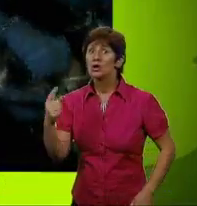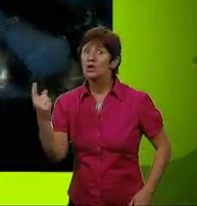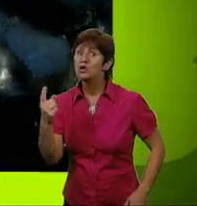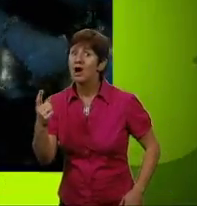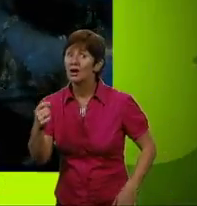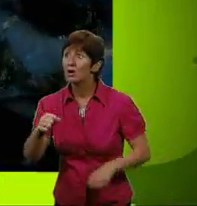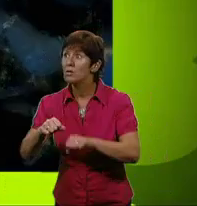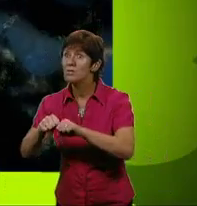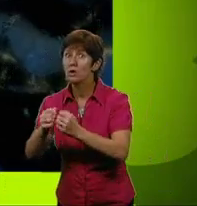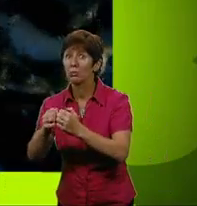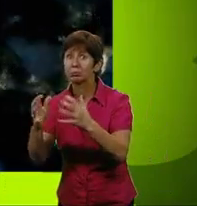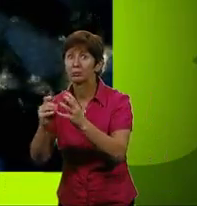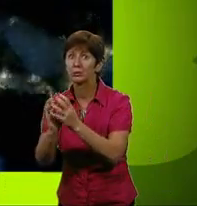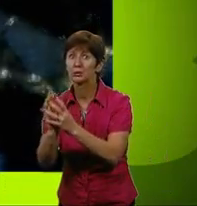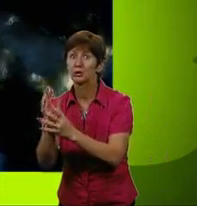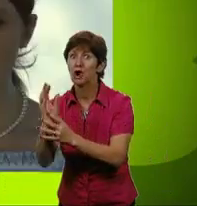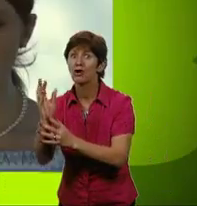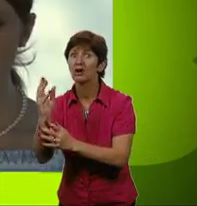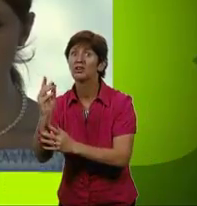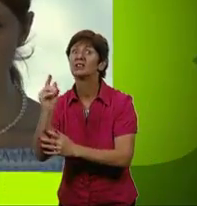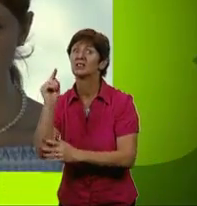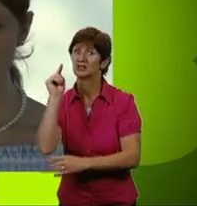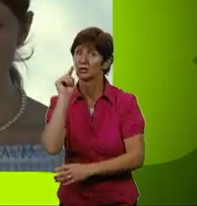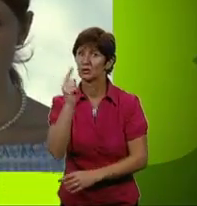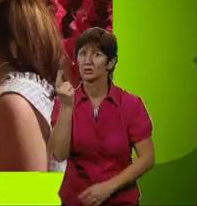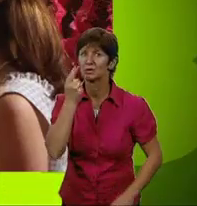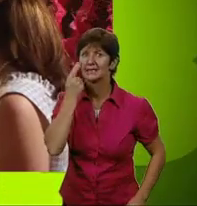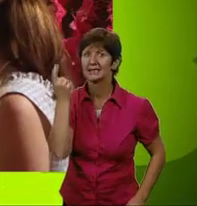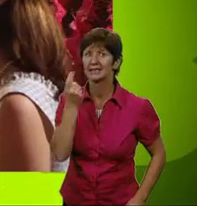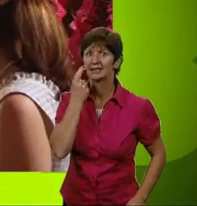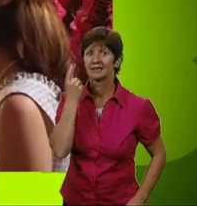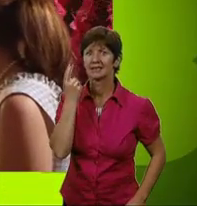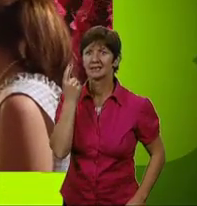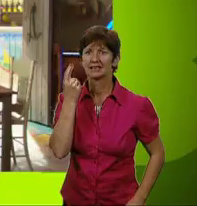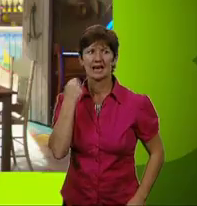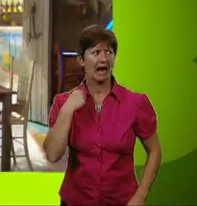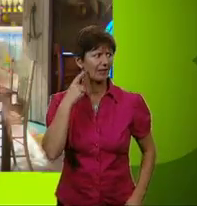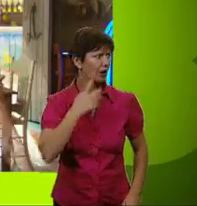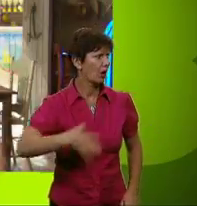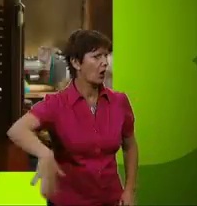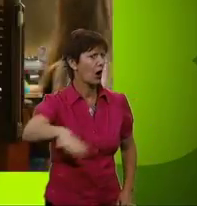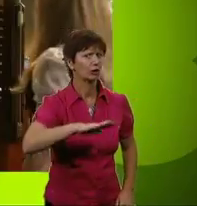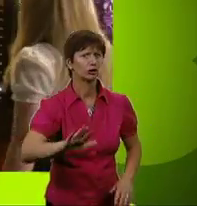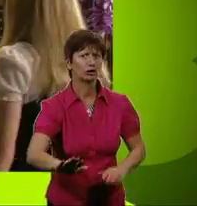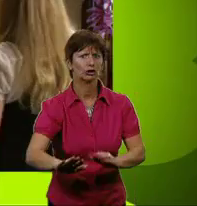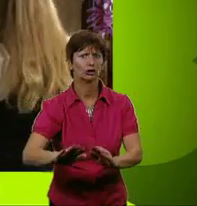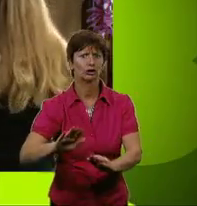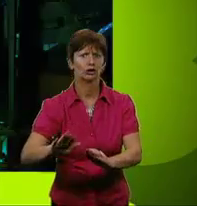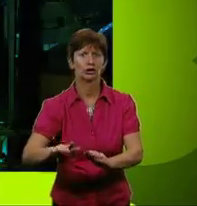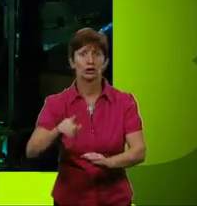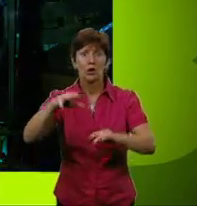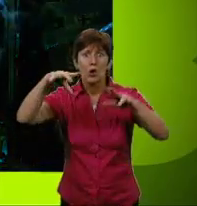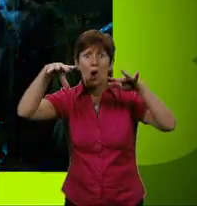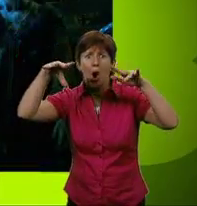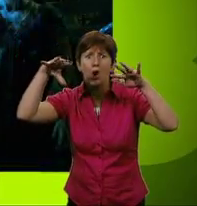broke the seal on the coral, that is who you seek. I think we are all touching it. You're a